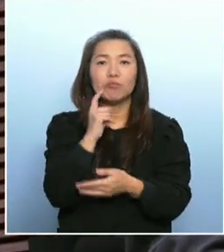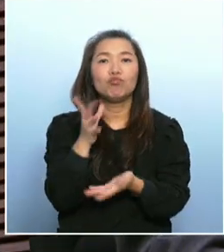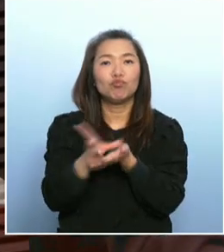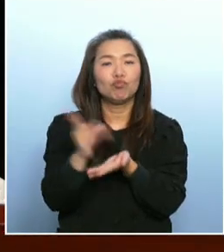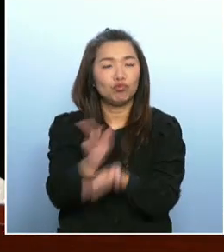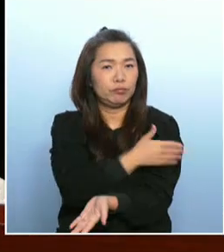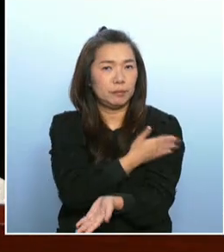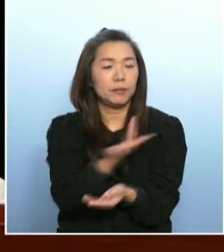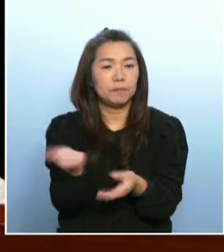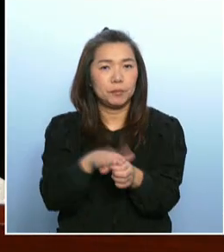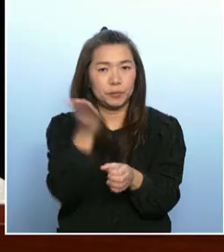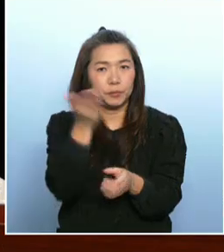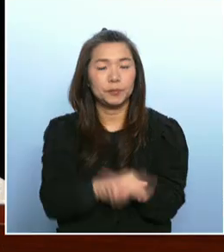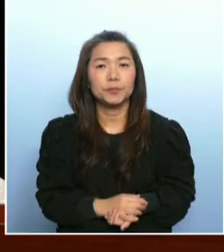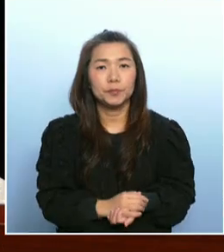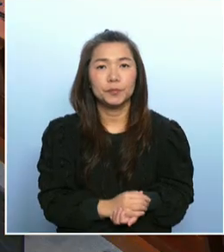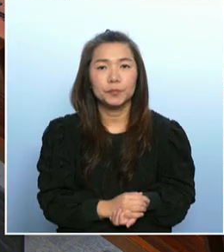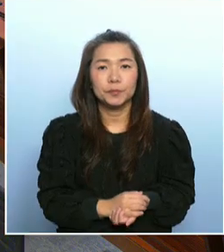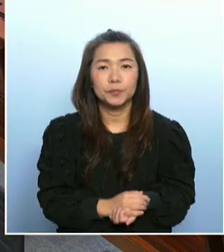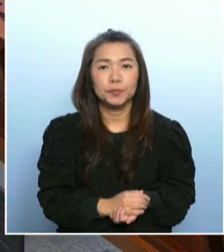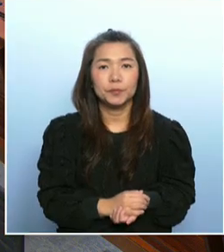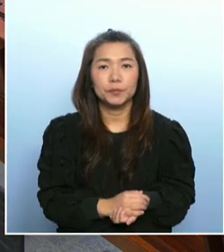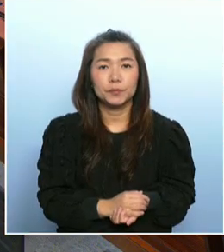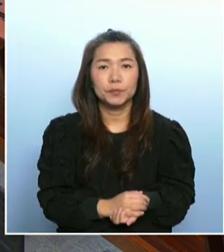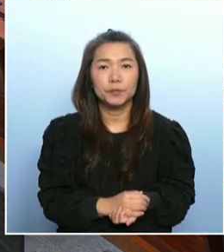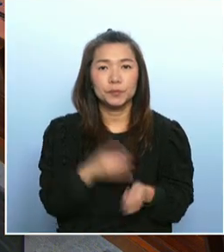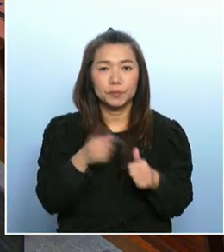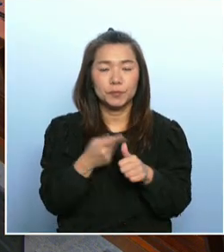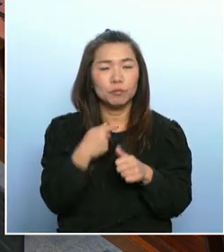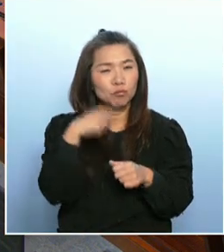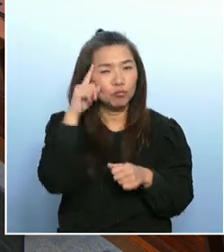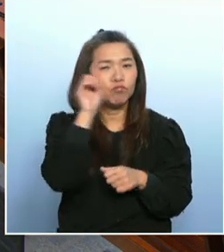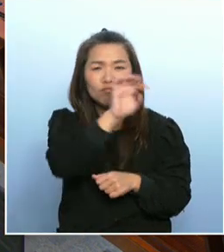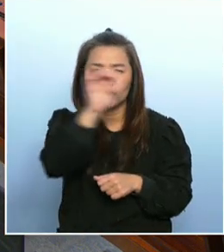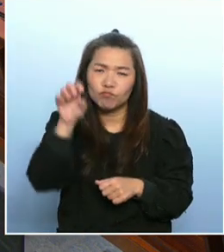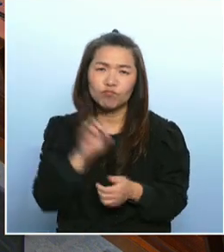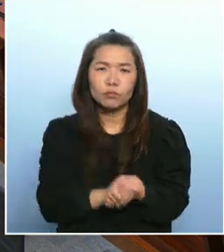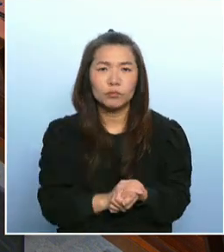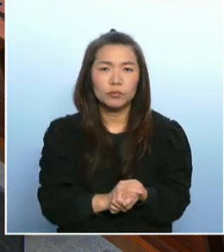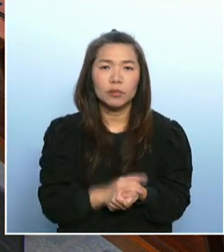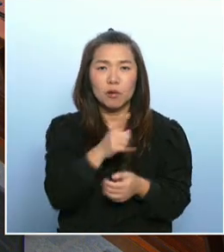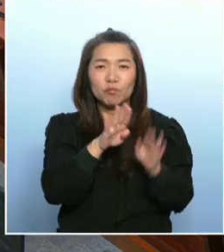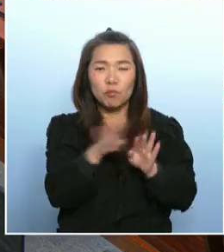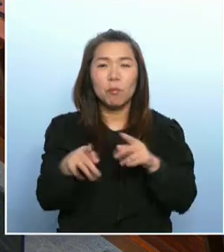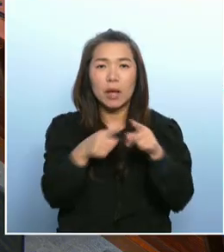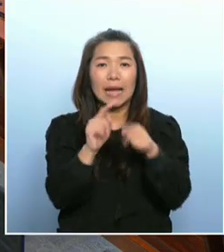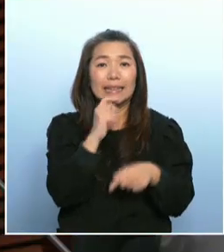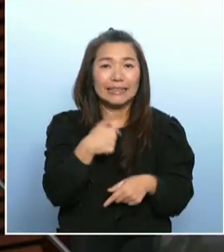However, we are offering services to those on the waiting list. Assistant Director, please. Thank you.